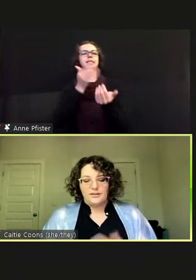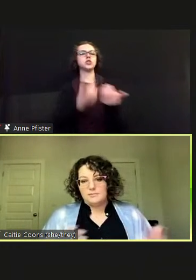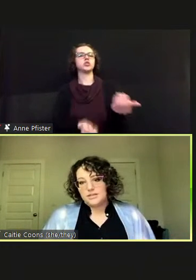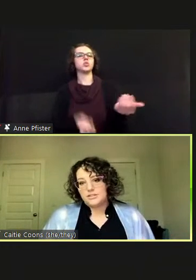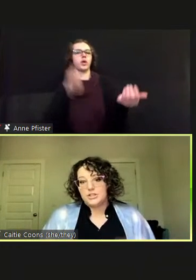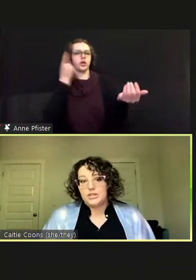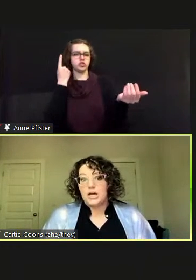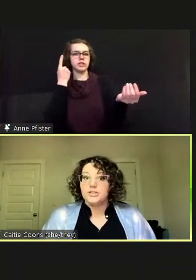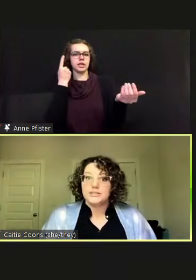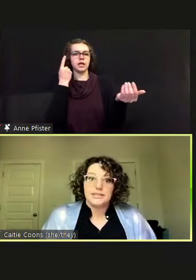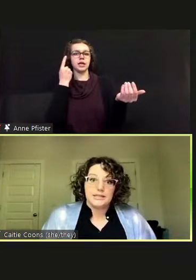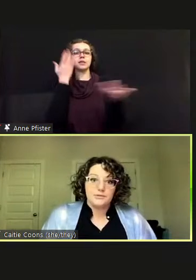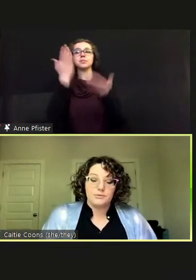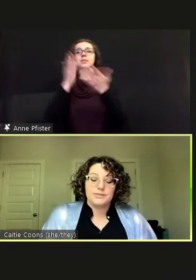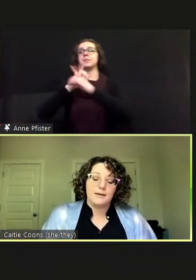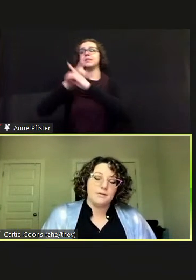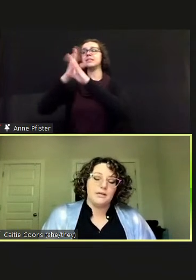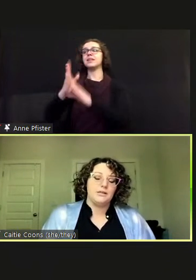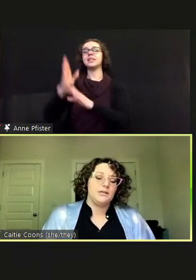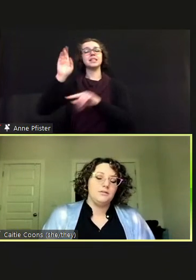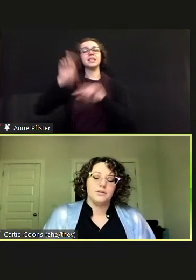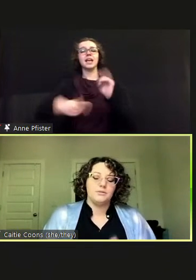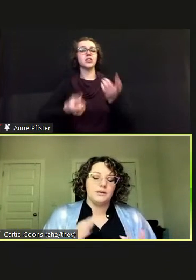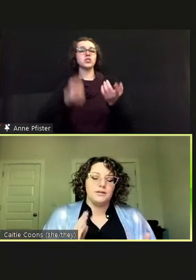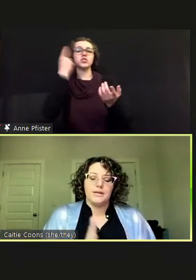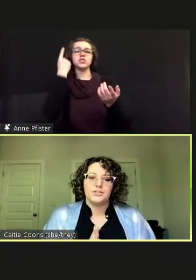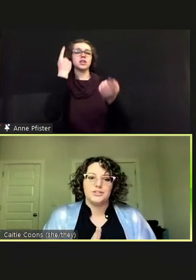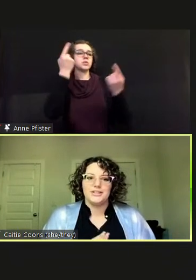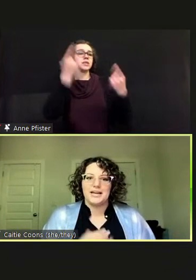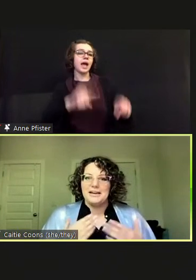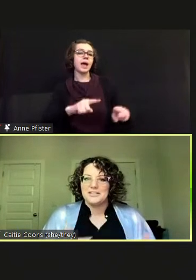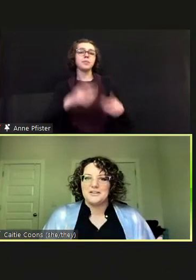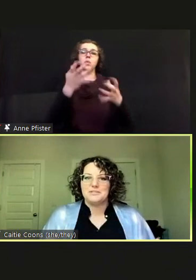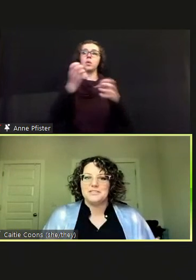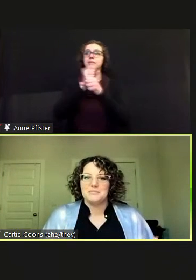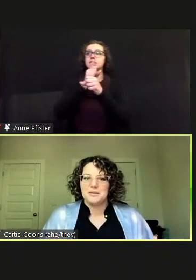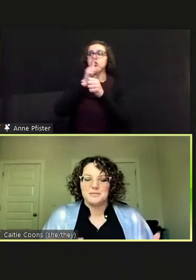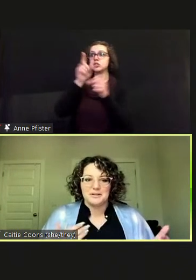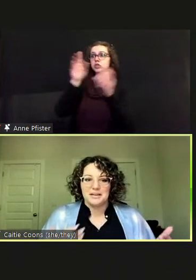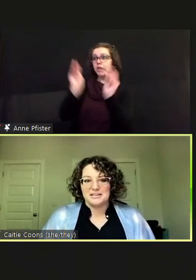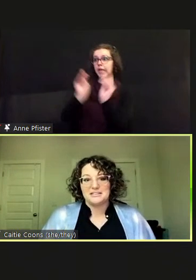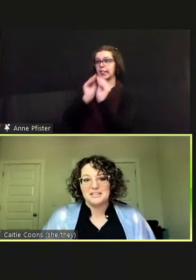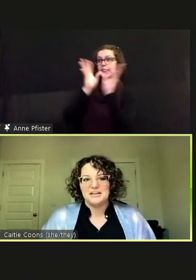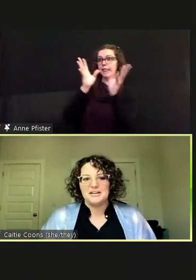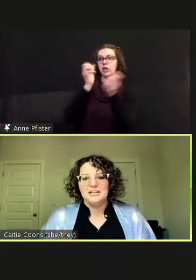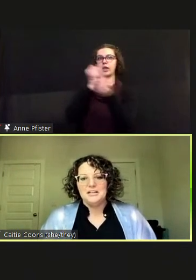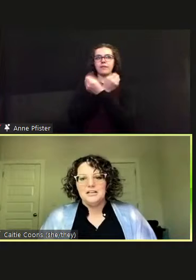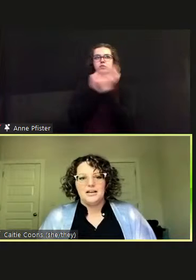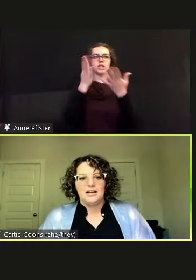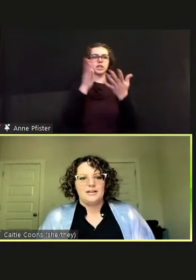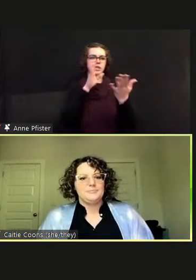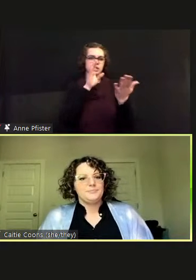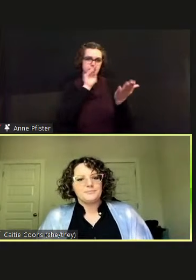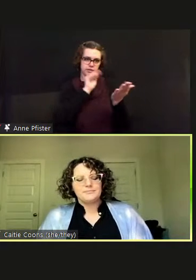the defendant potentially not understanding what was happening, and he really wanted to make sure that everything was done by the book and clear.